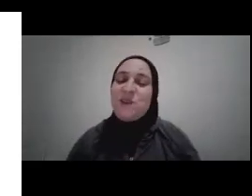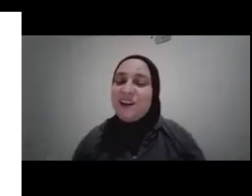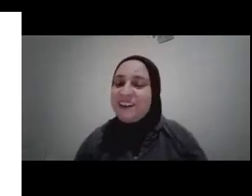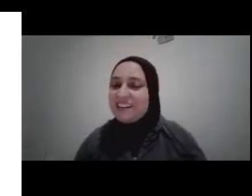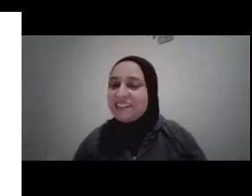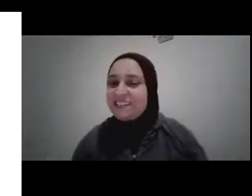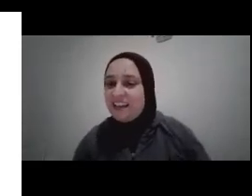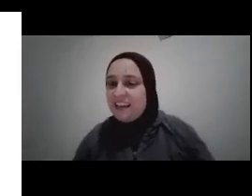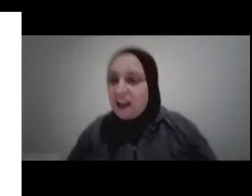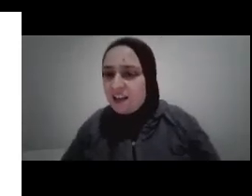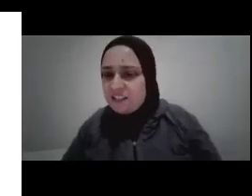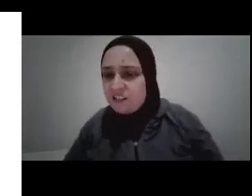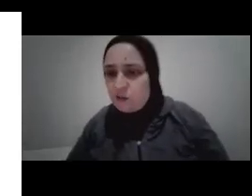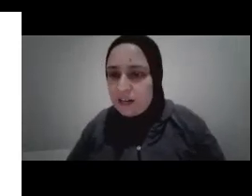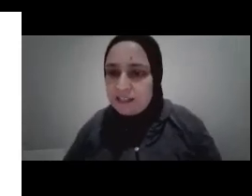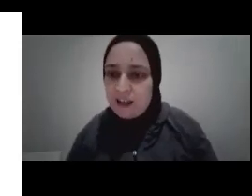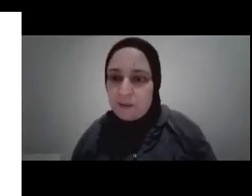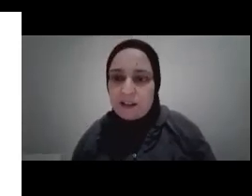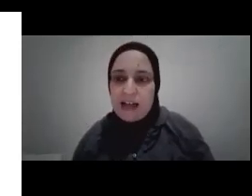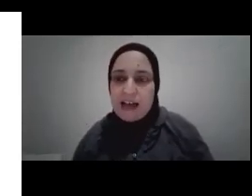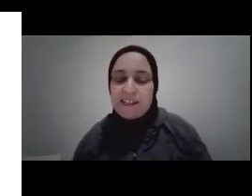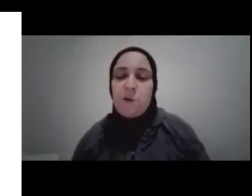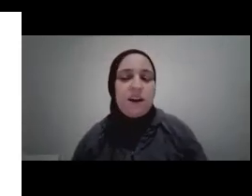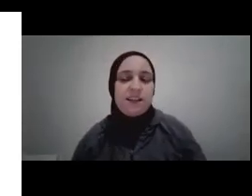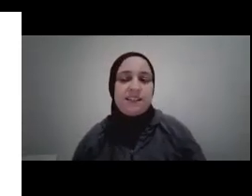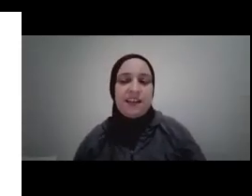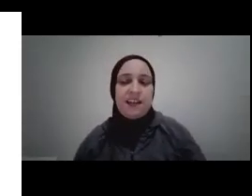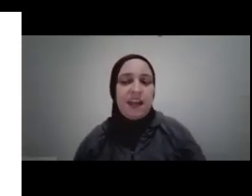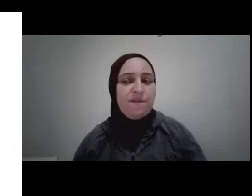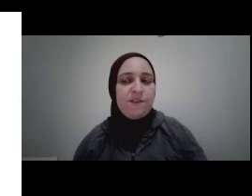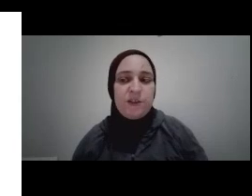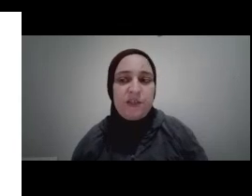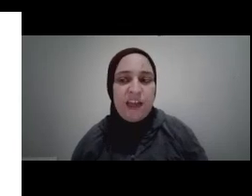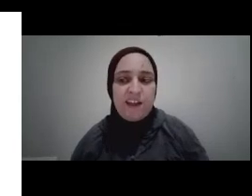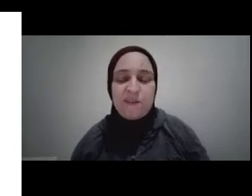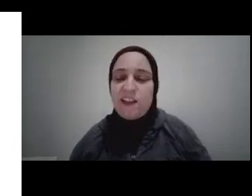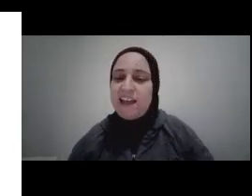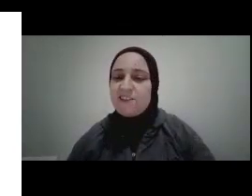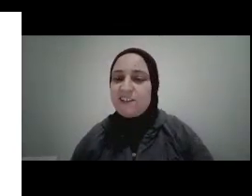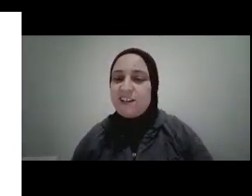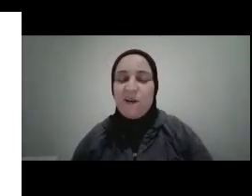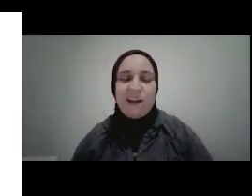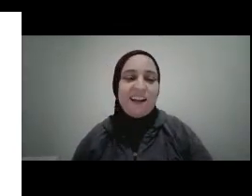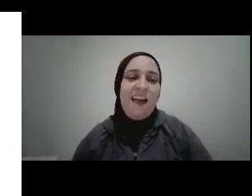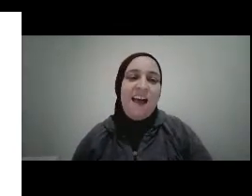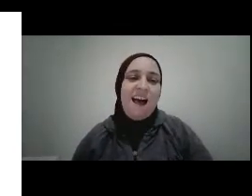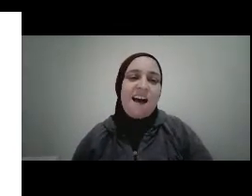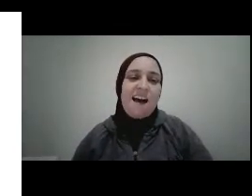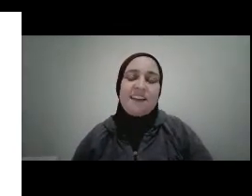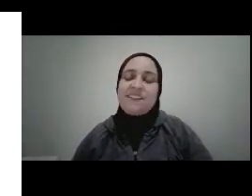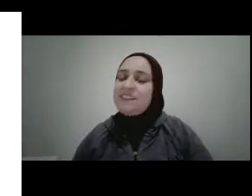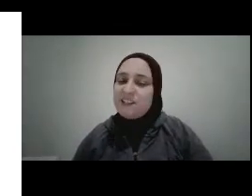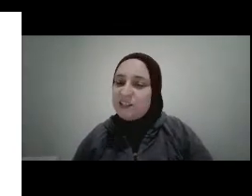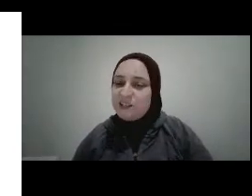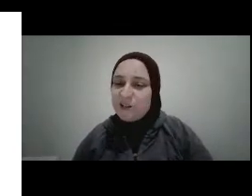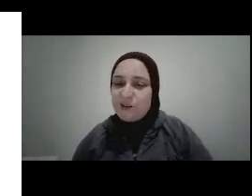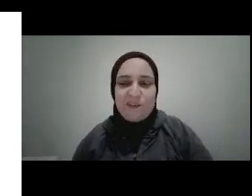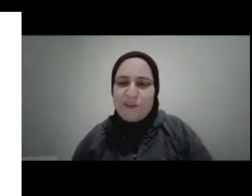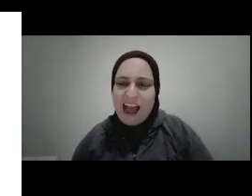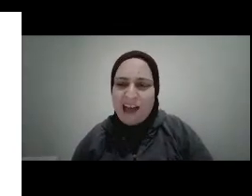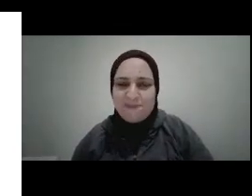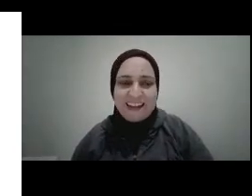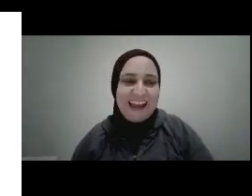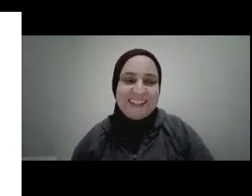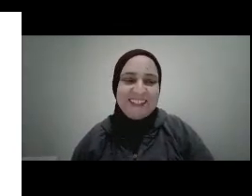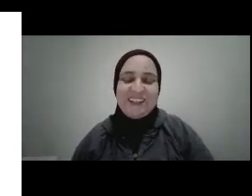friends, we are going to sing a story time classic. We're going to sing If You're Thankful and You Know It, set to the tune of